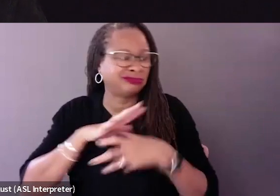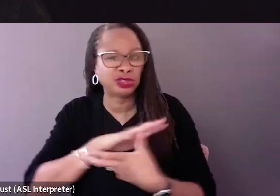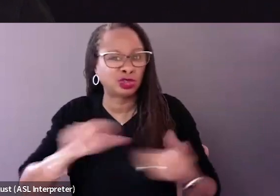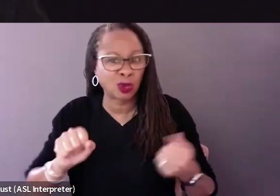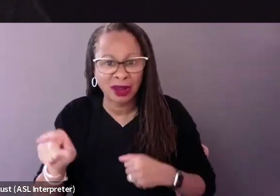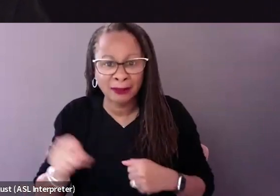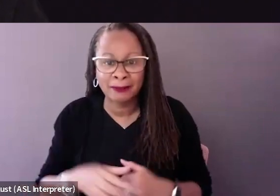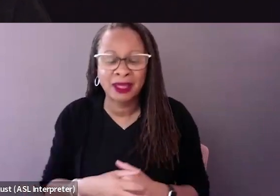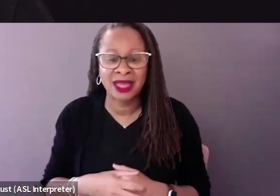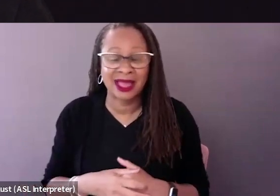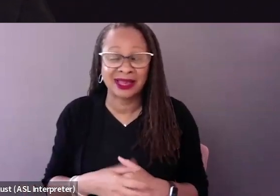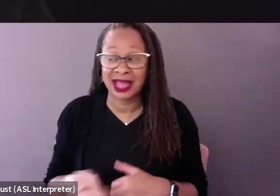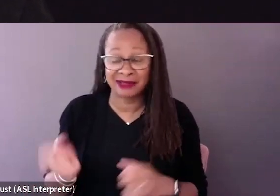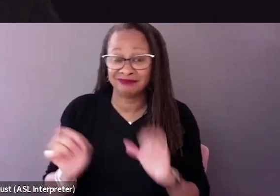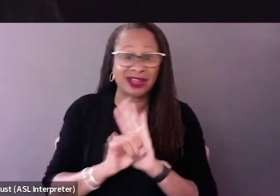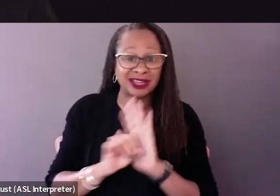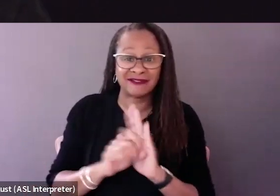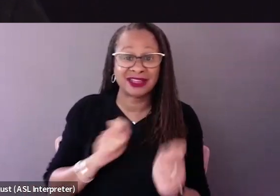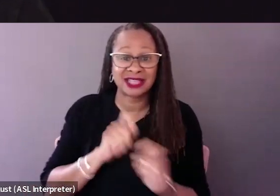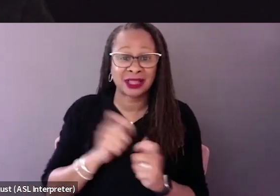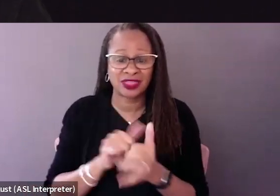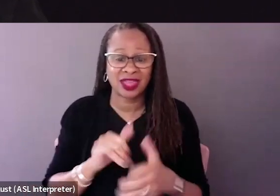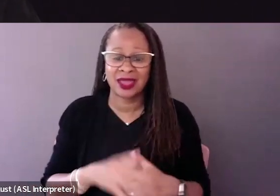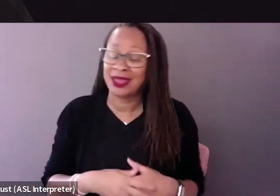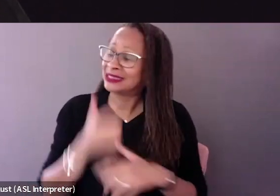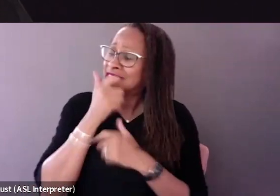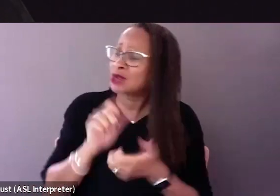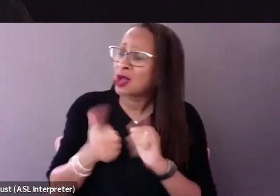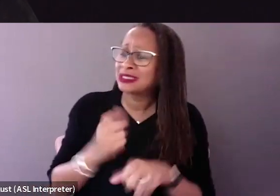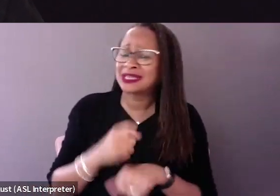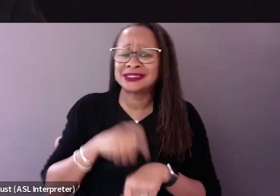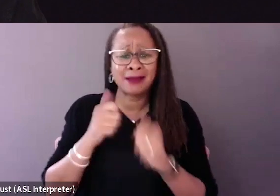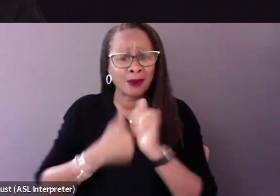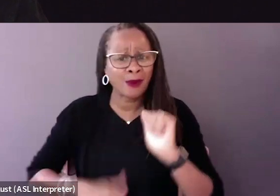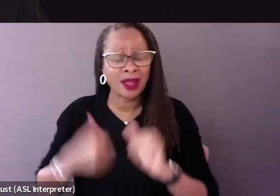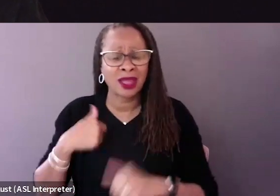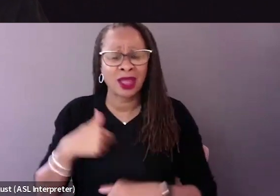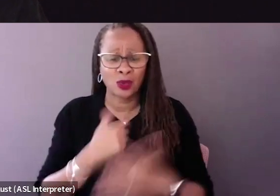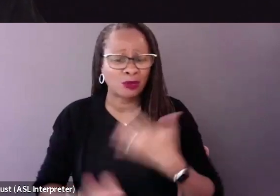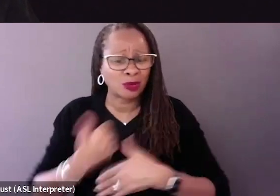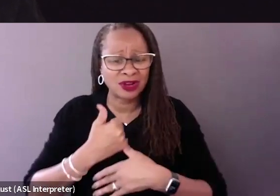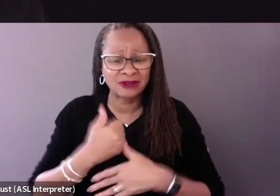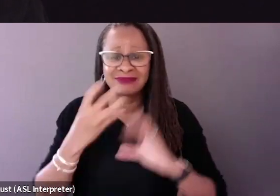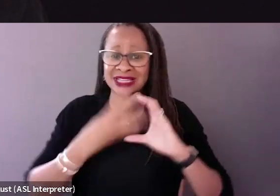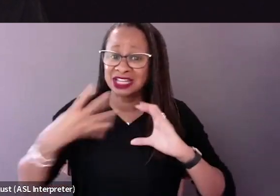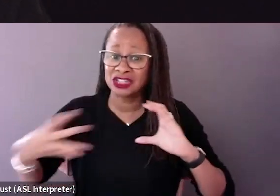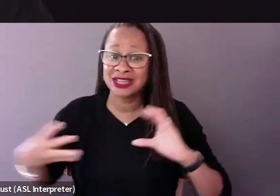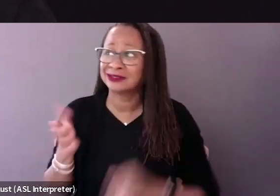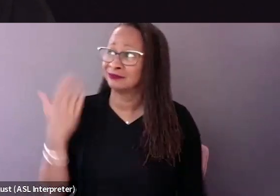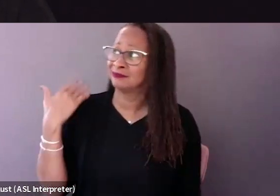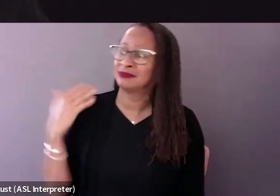So it was amazing. It's interesting how it takes some time away. We premiered in Sundance in January.